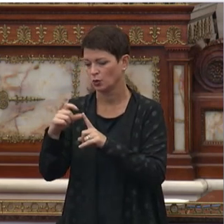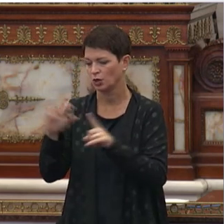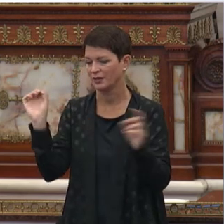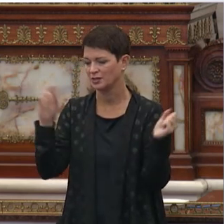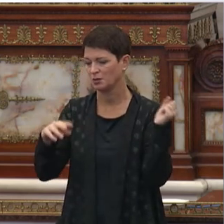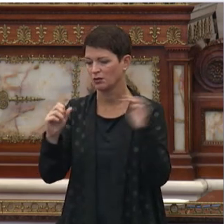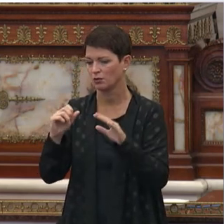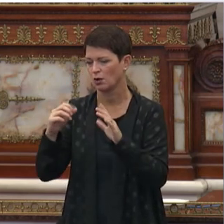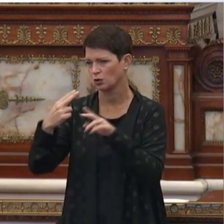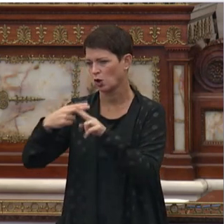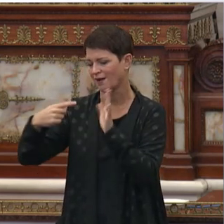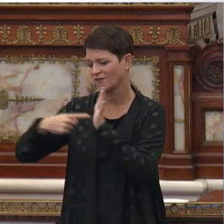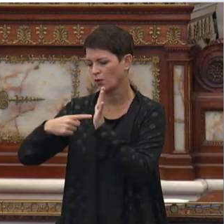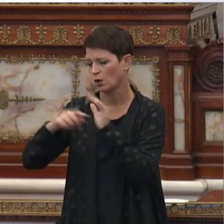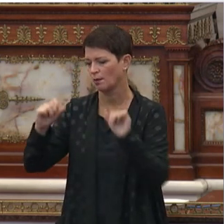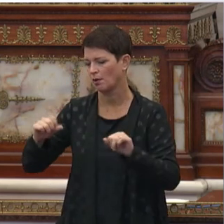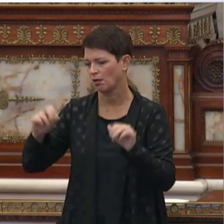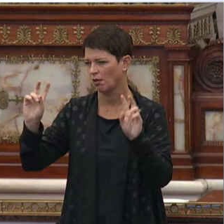everywhere, affordable.